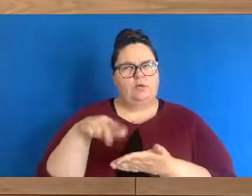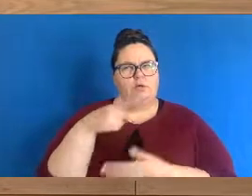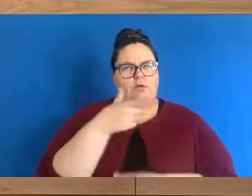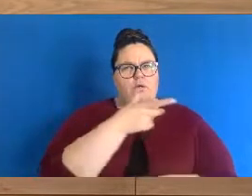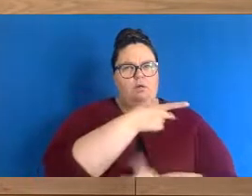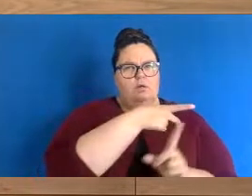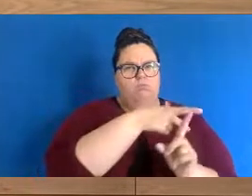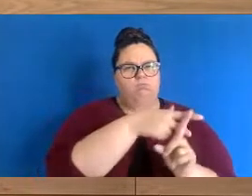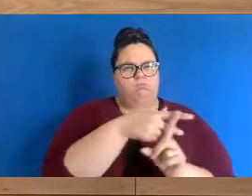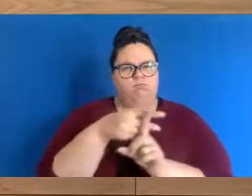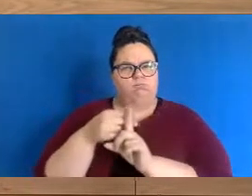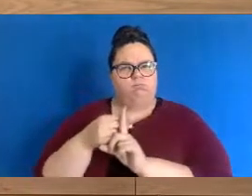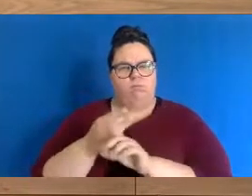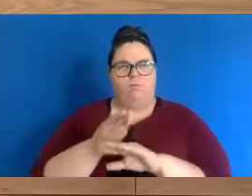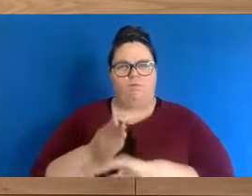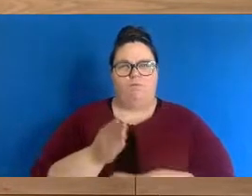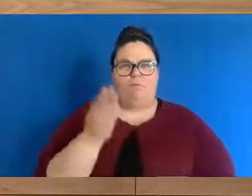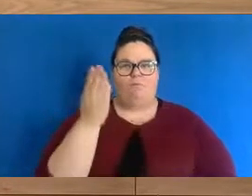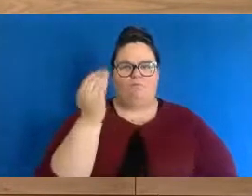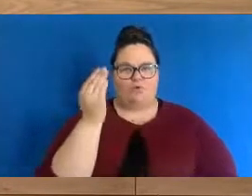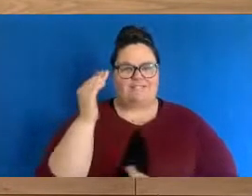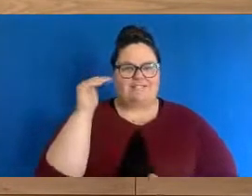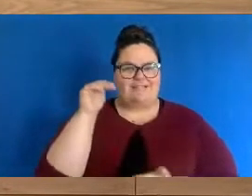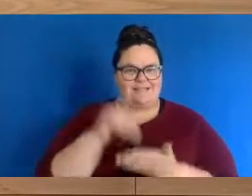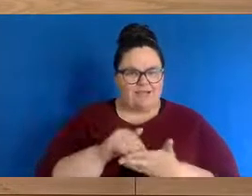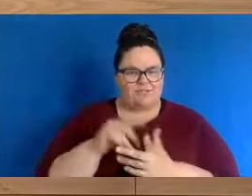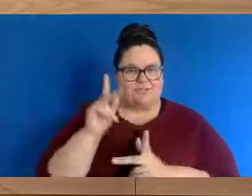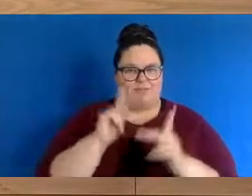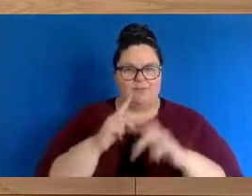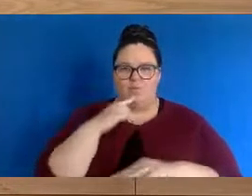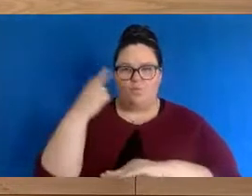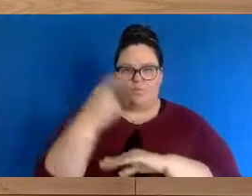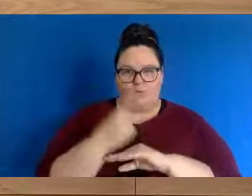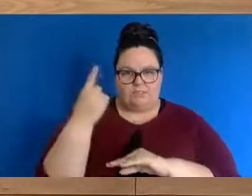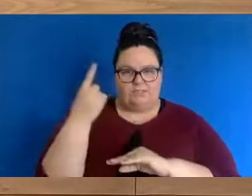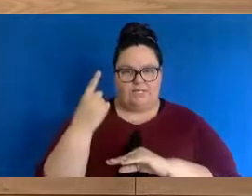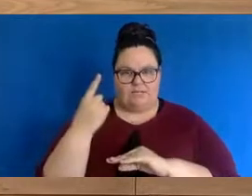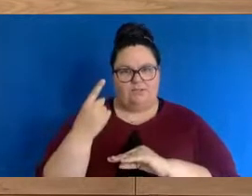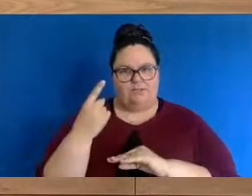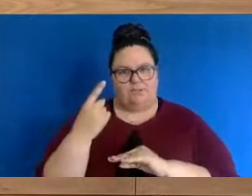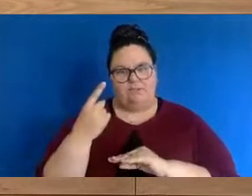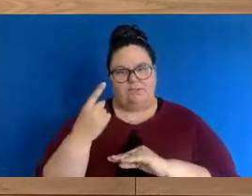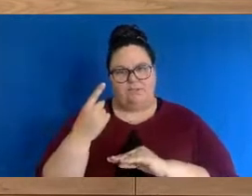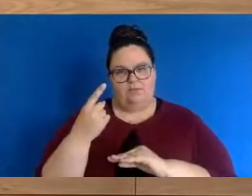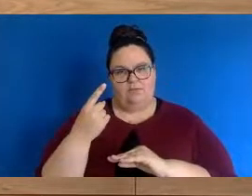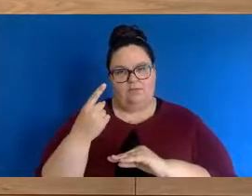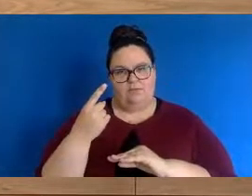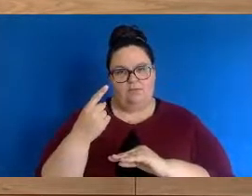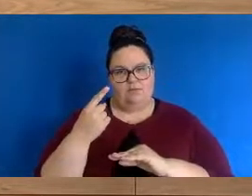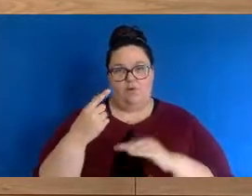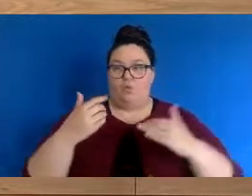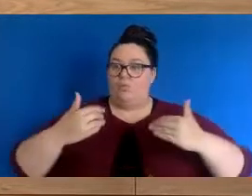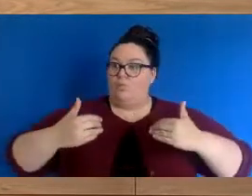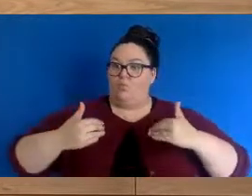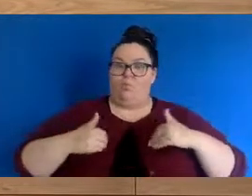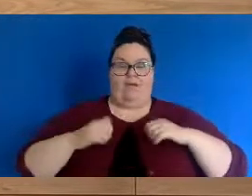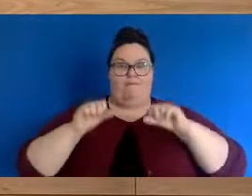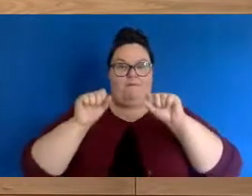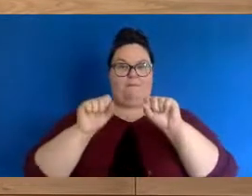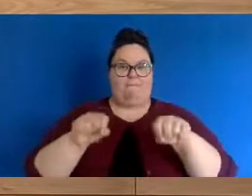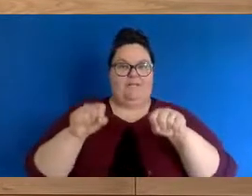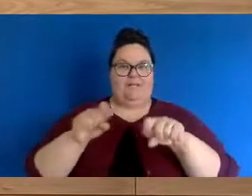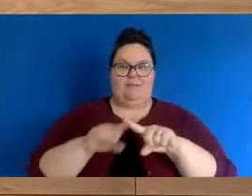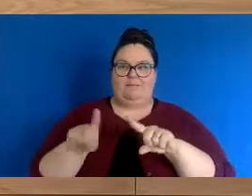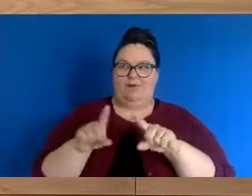than 14,000 New Brunswickers in one day. So we have enough capacity. We just need to